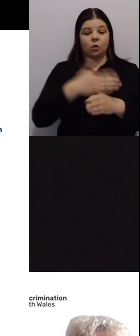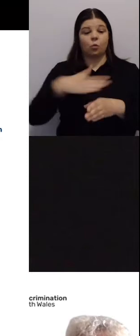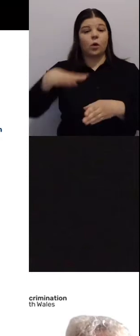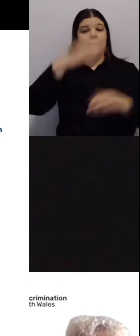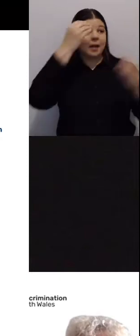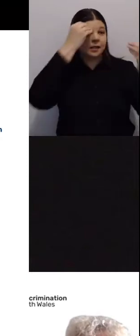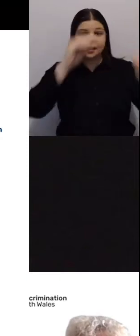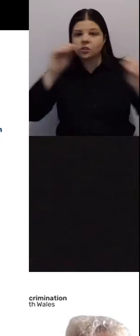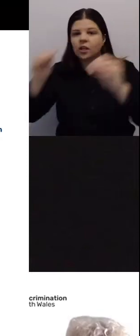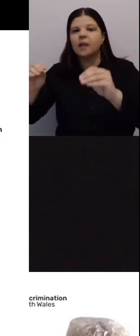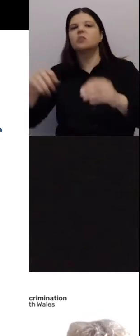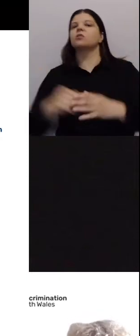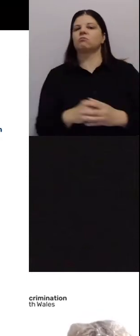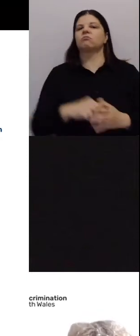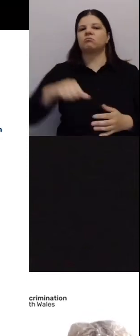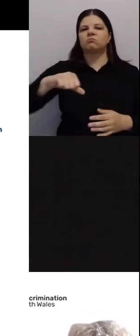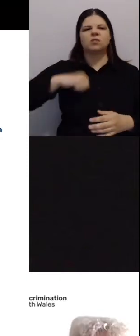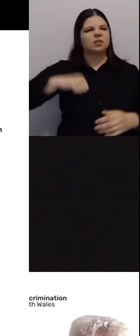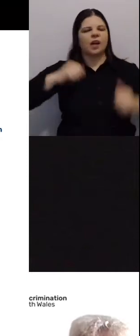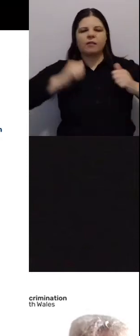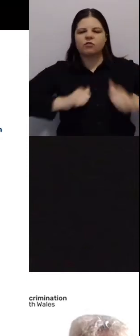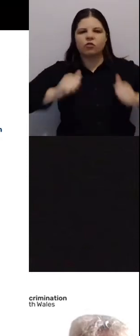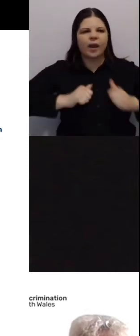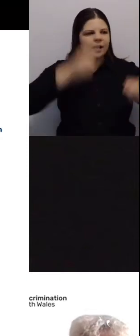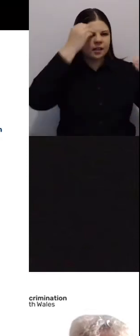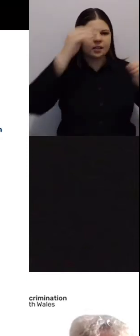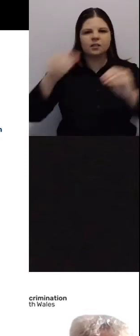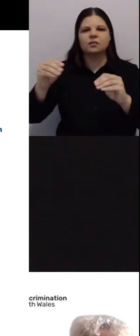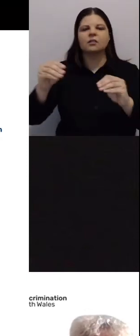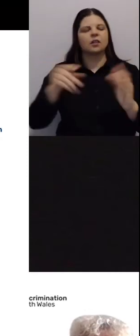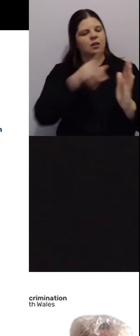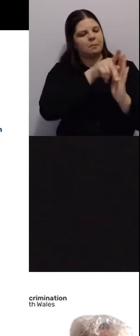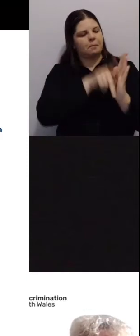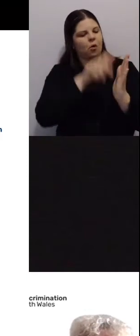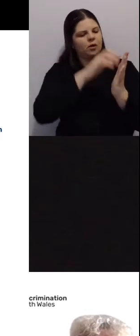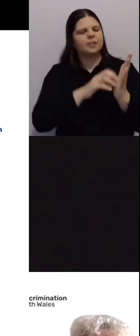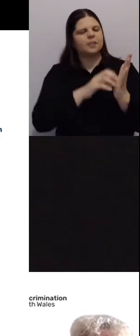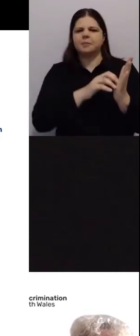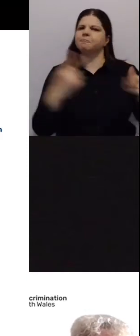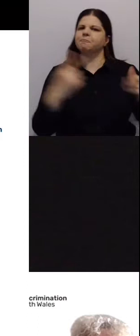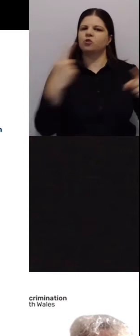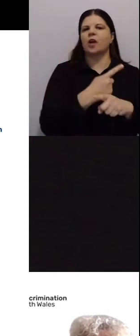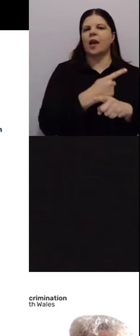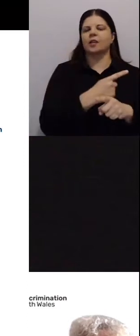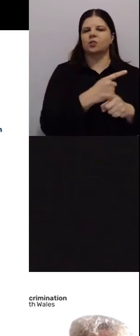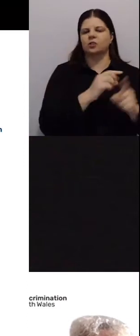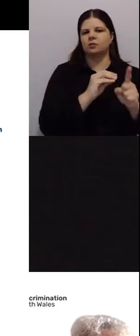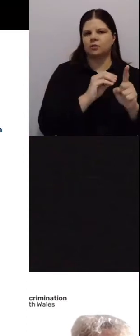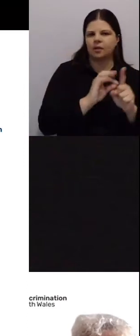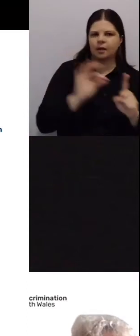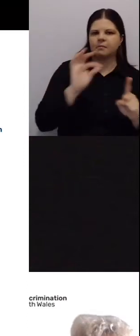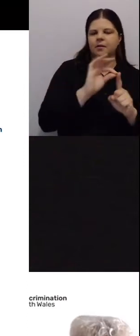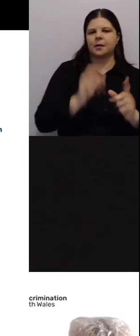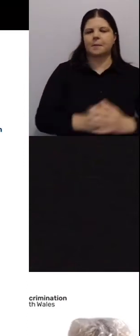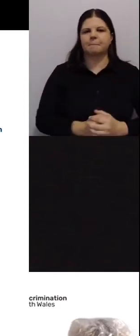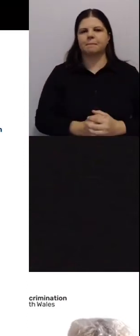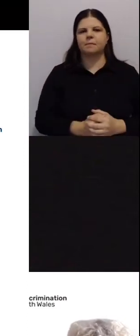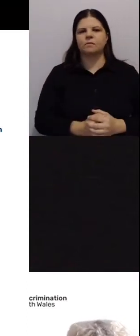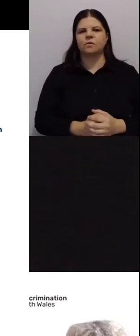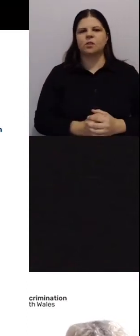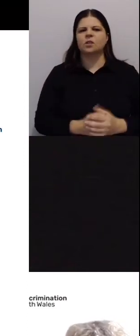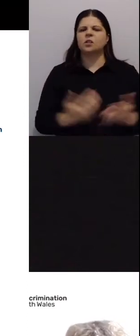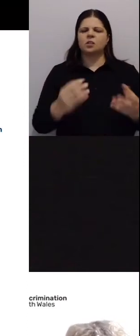and a change in policy. So when does conciliation work